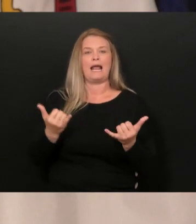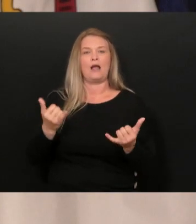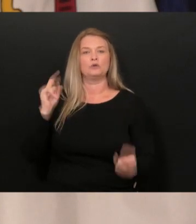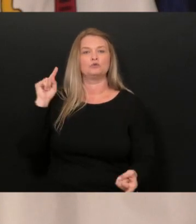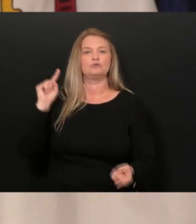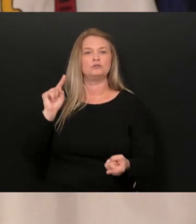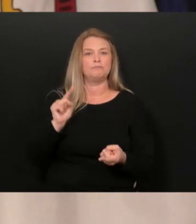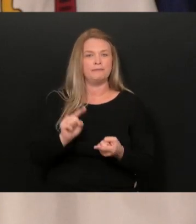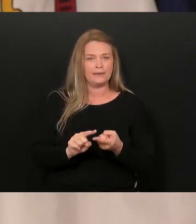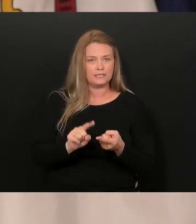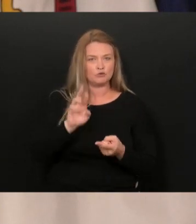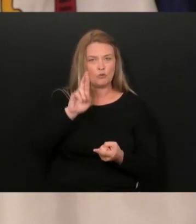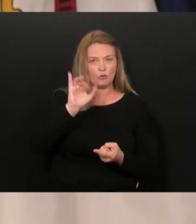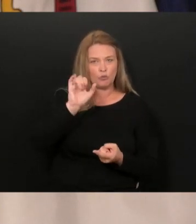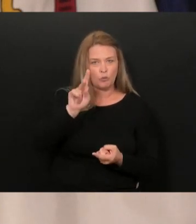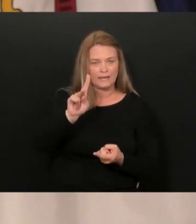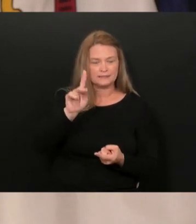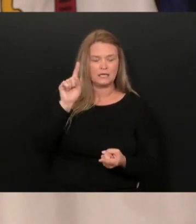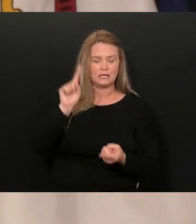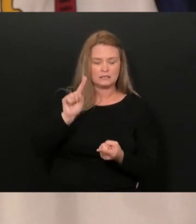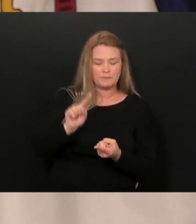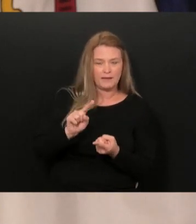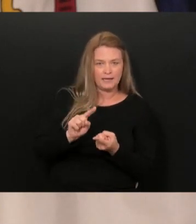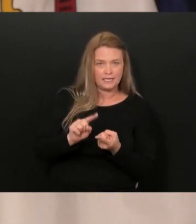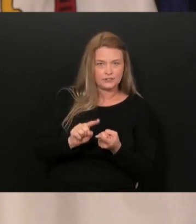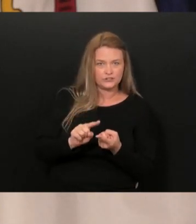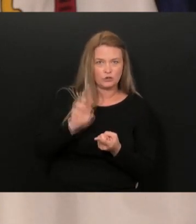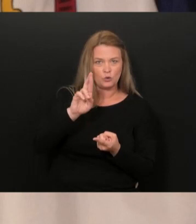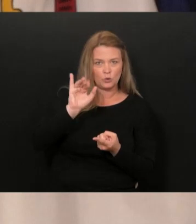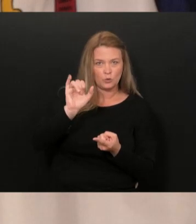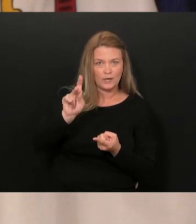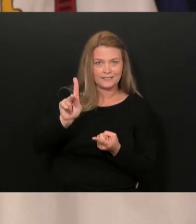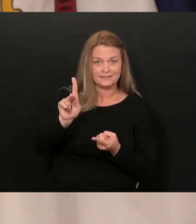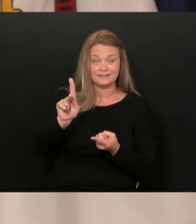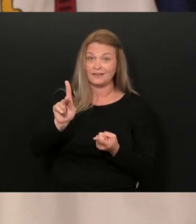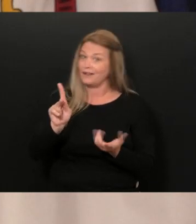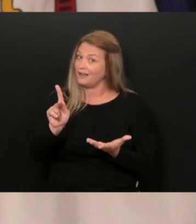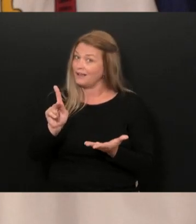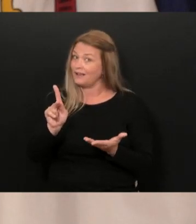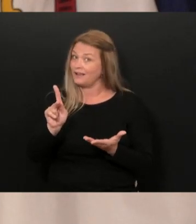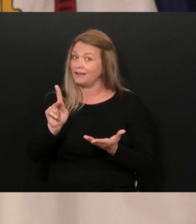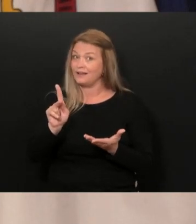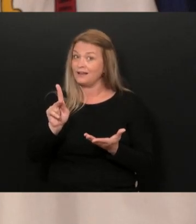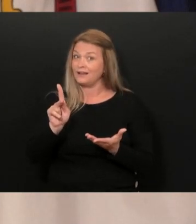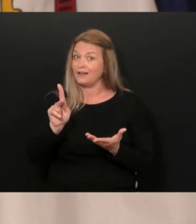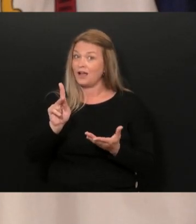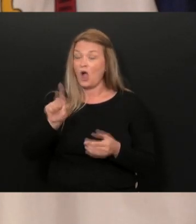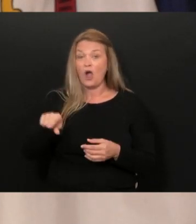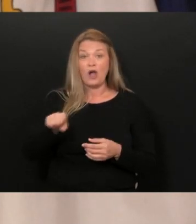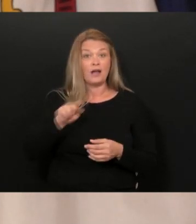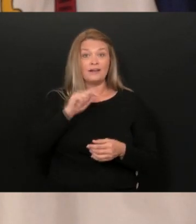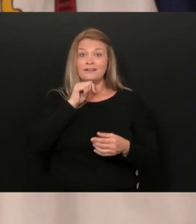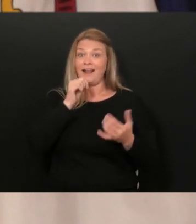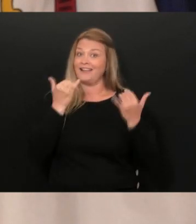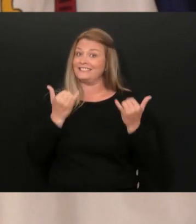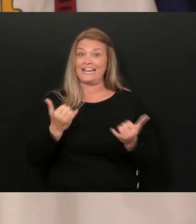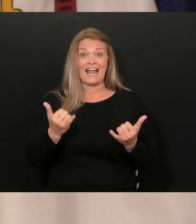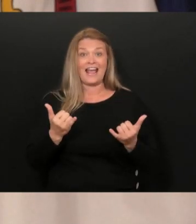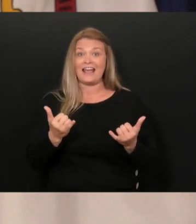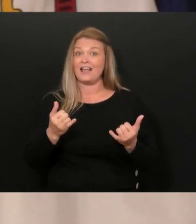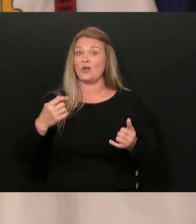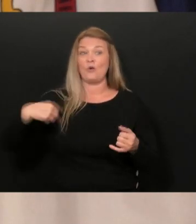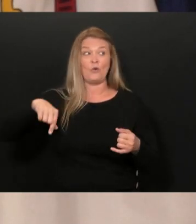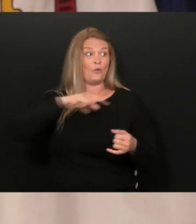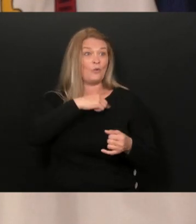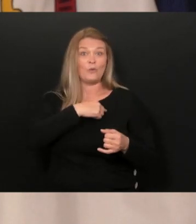disease as low as we possibly can, but nobody can take the risk away. Not today.